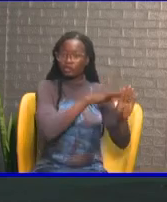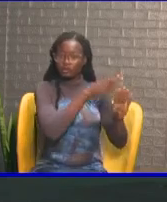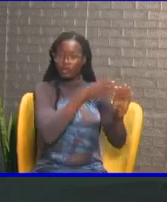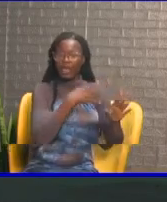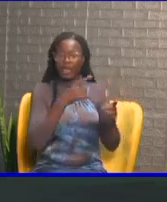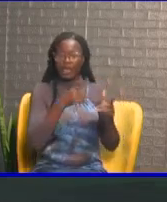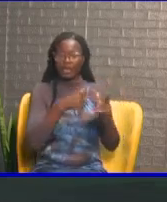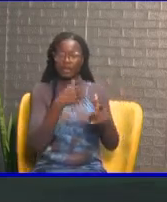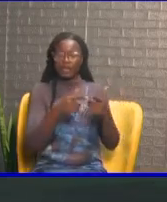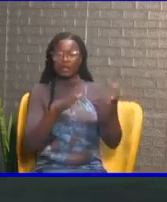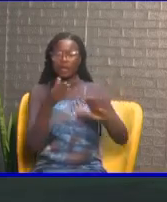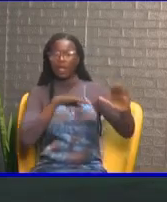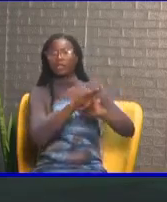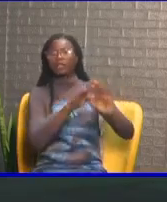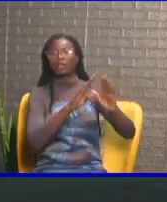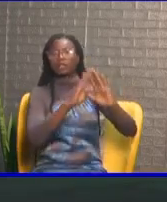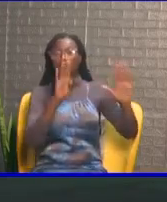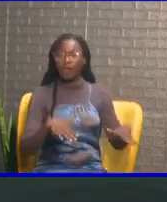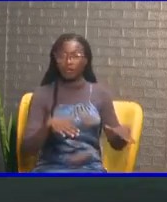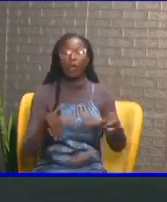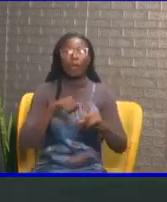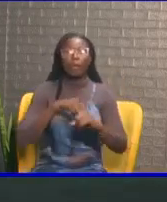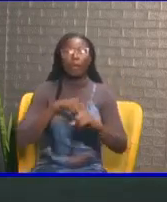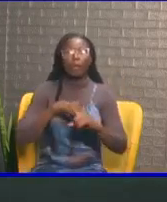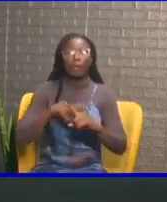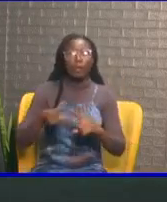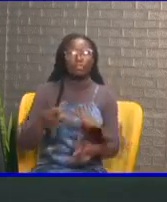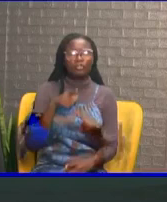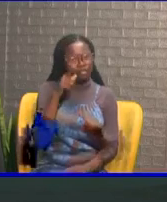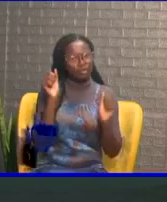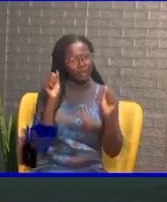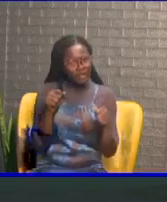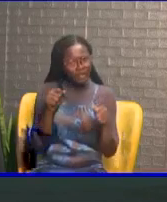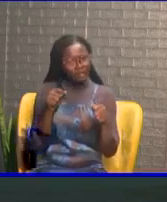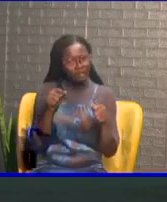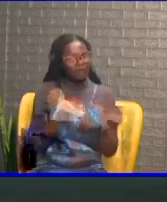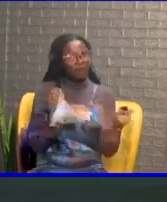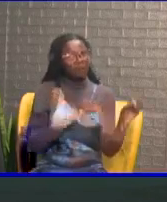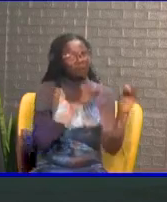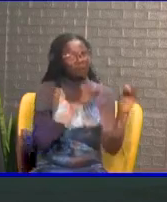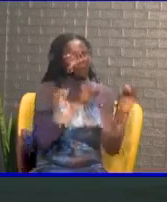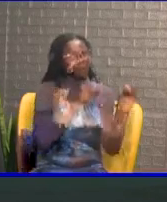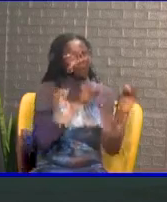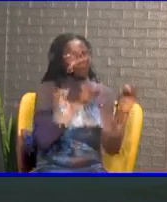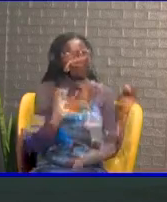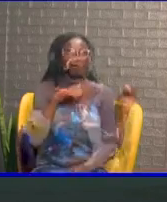of death. But you could have applied the blood and not eaten